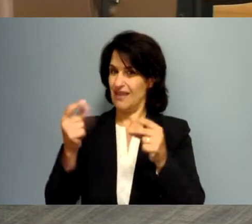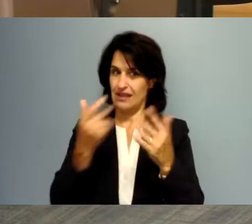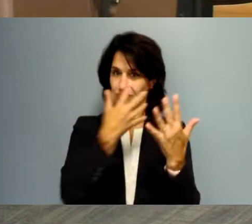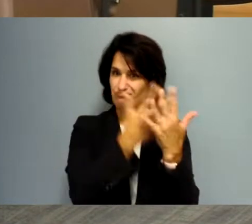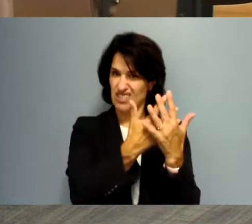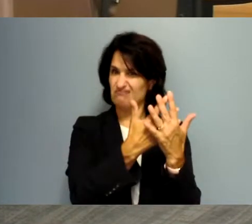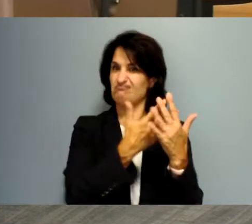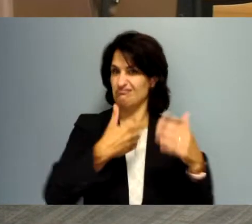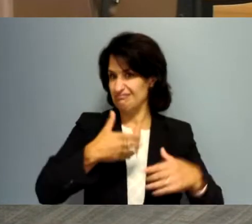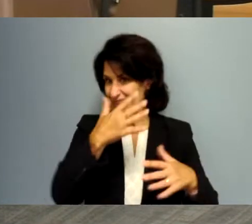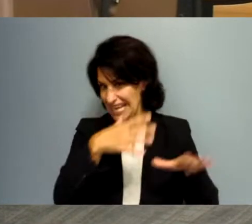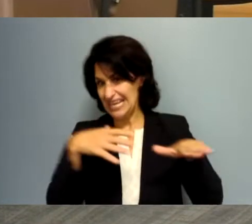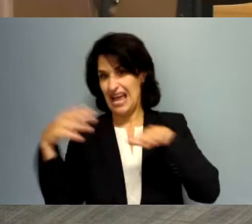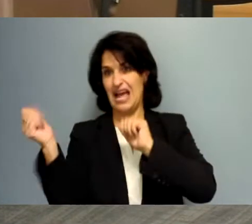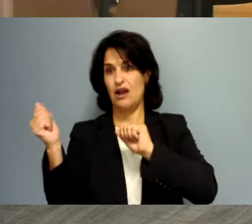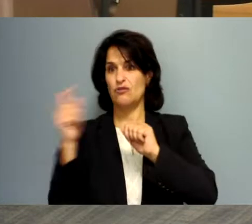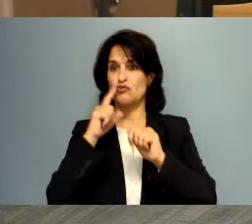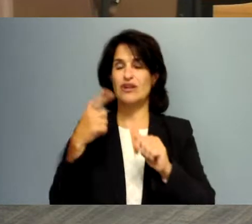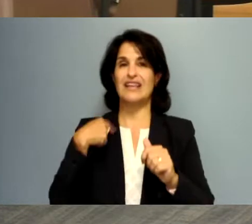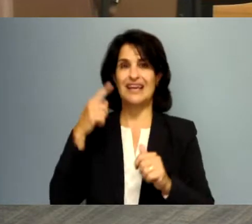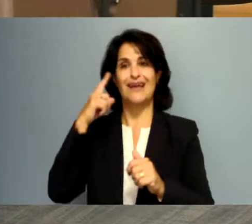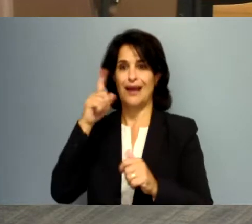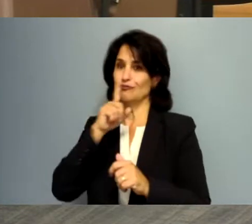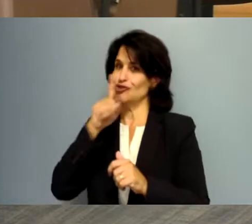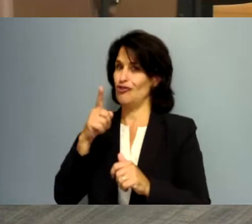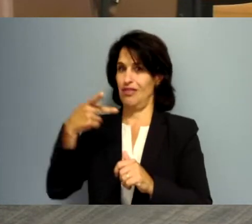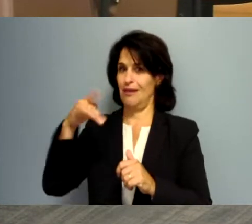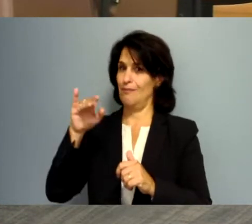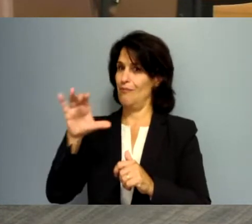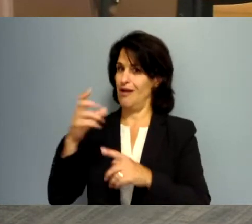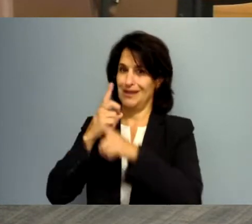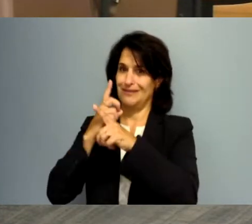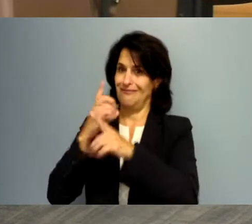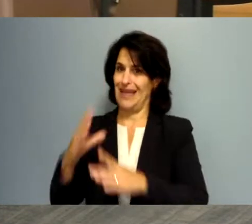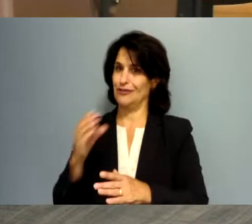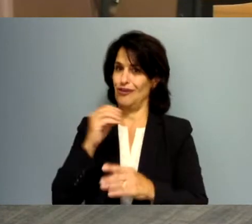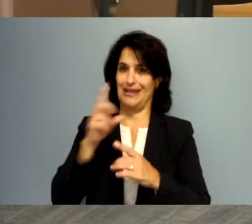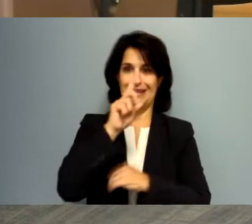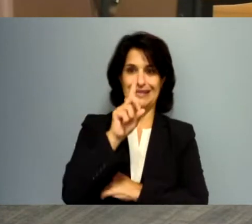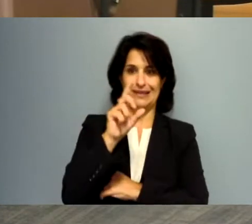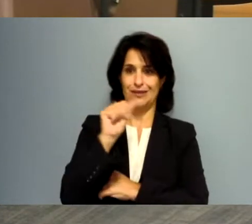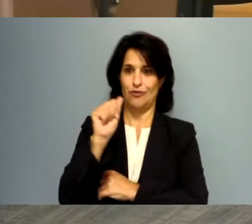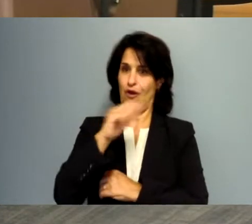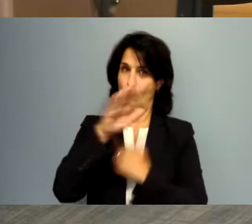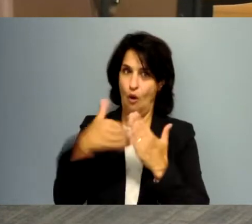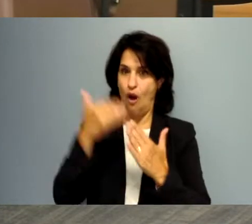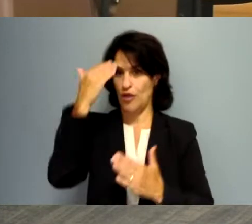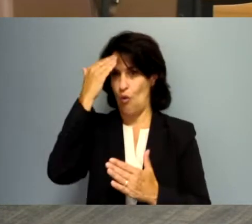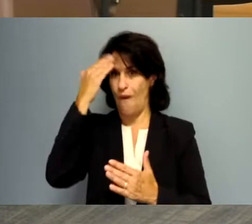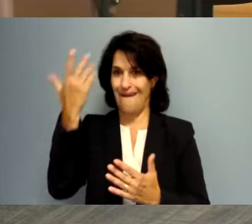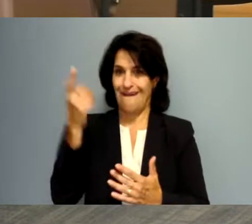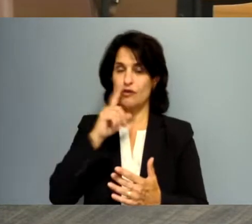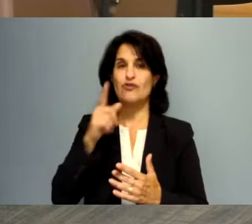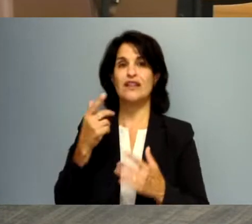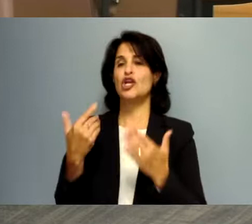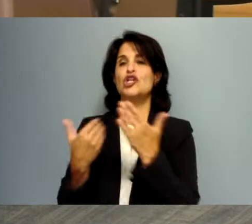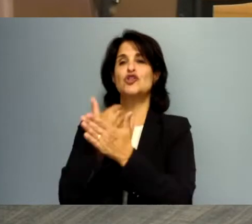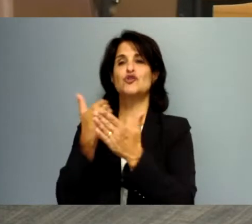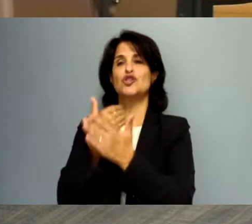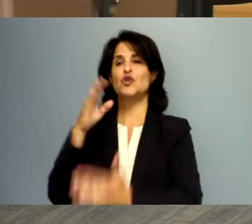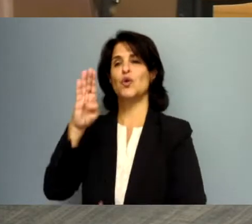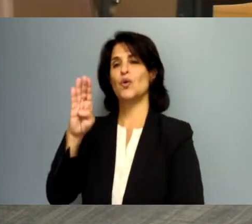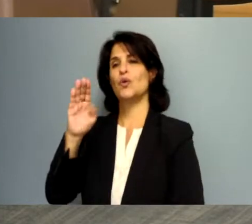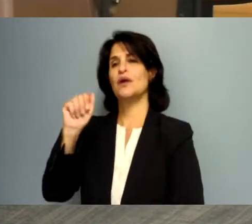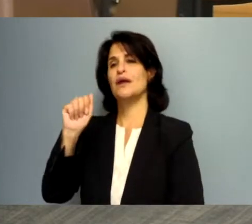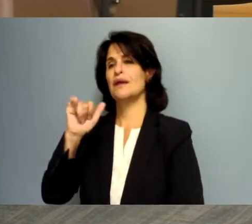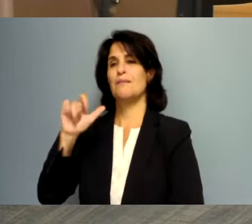the district attorney and the public defender and I are all aware, as is the director, that there's a new Bail Reform Act that